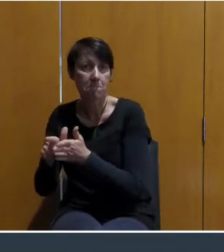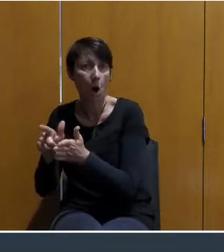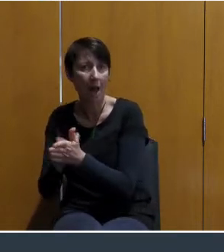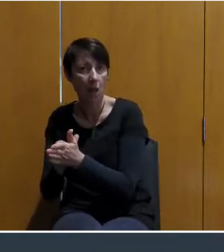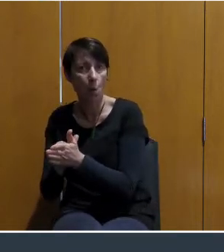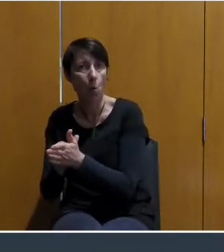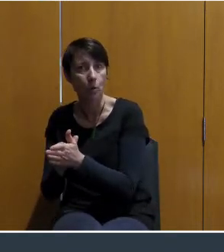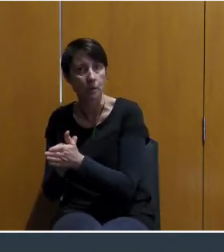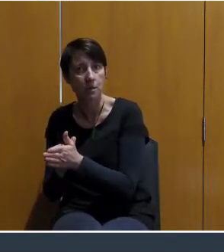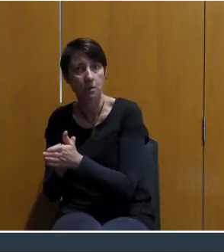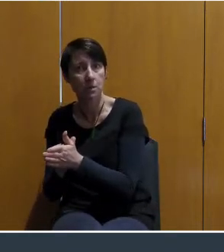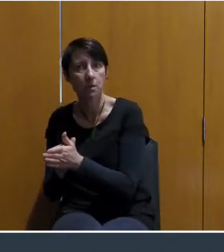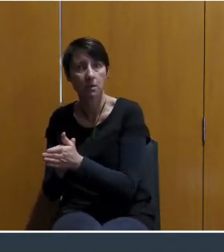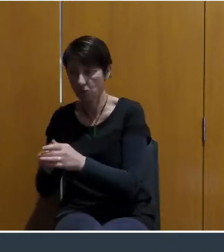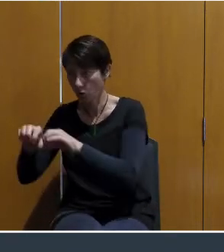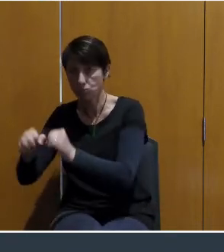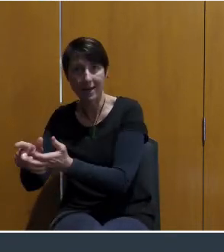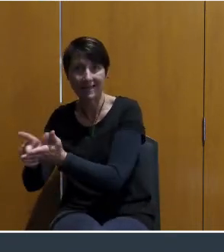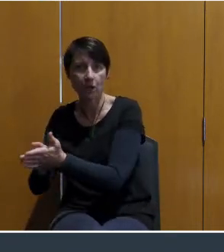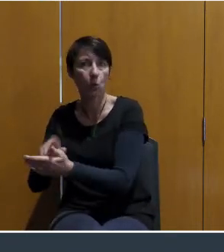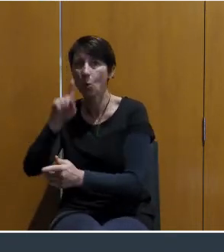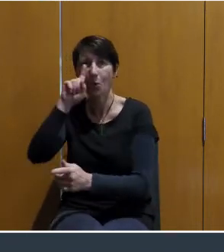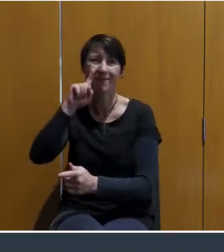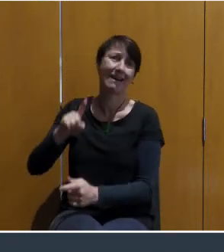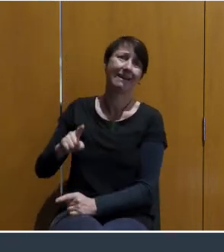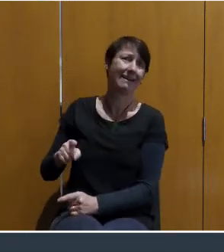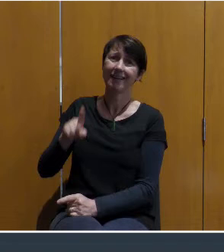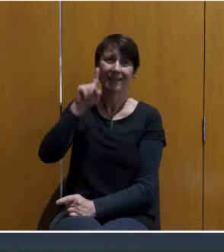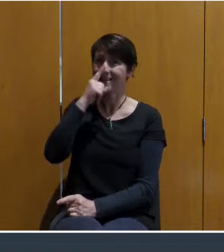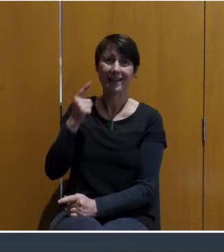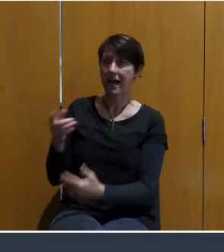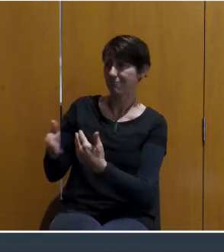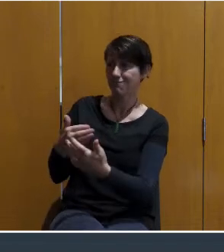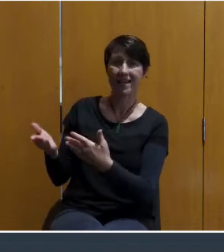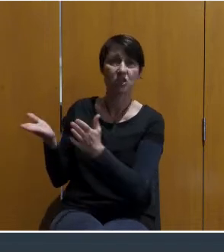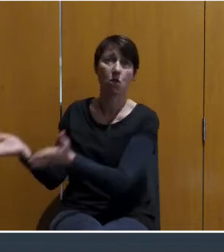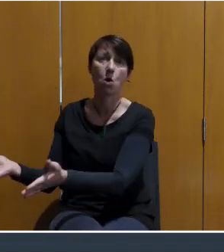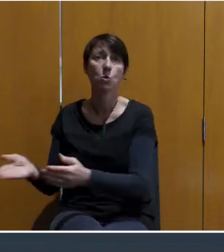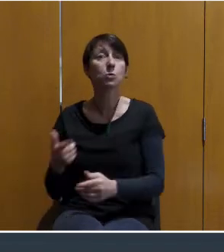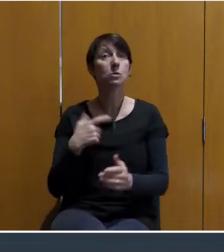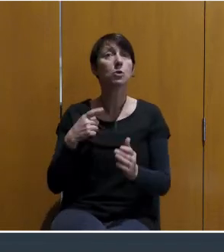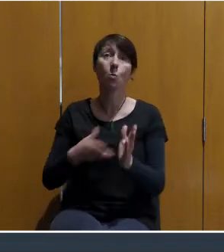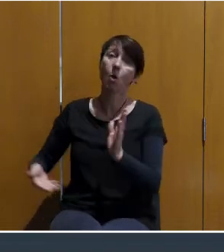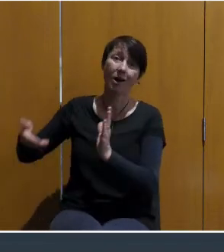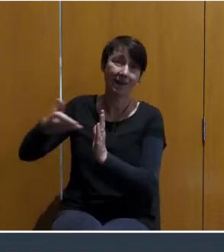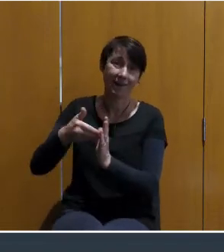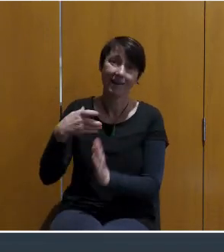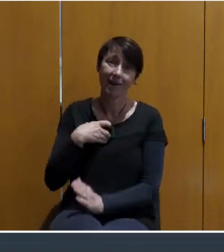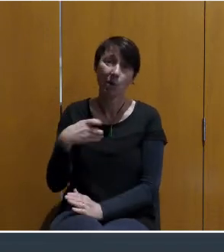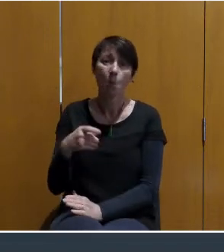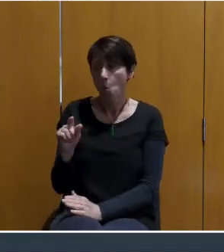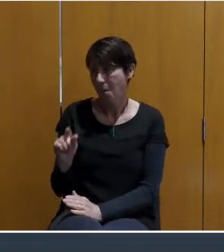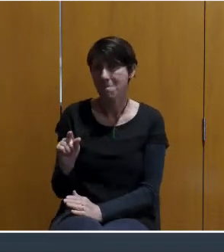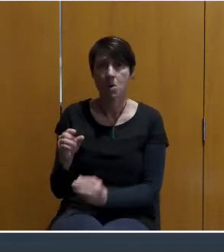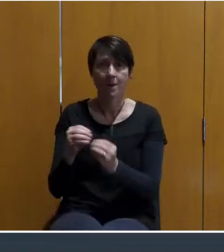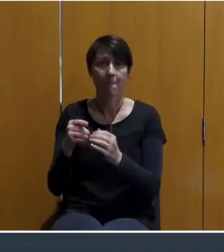So again, why are you making more minor bylaws that can't be enforced? It just seems ridiculous